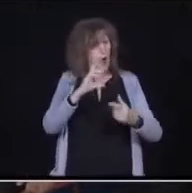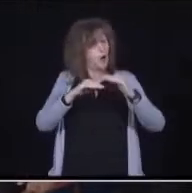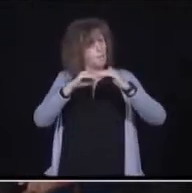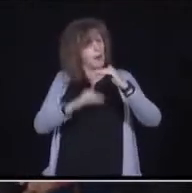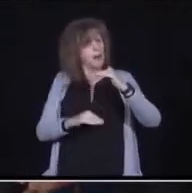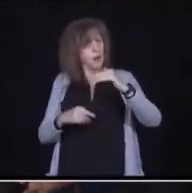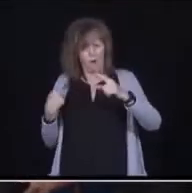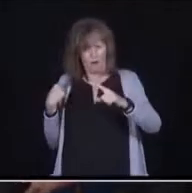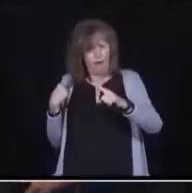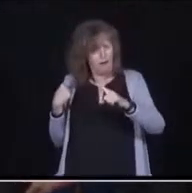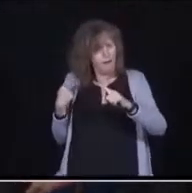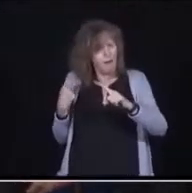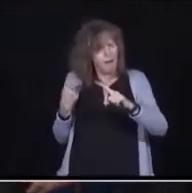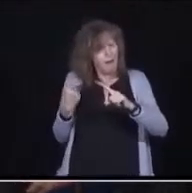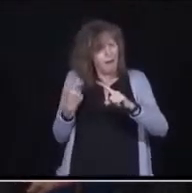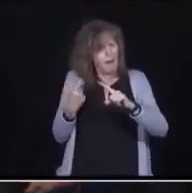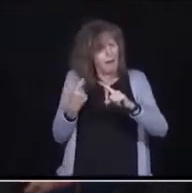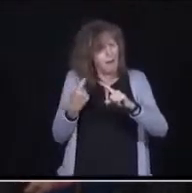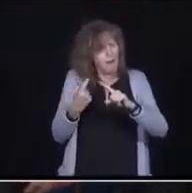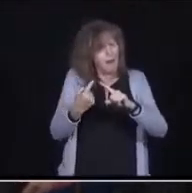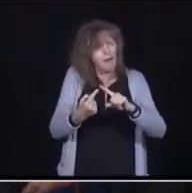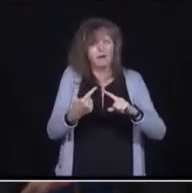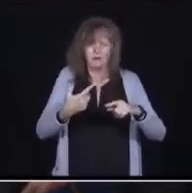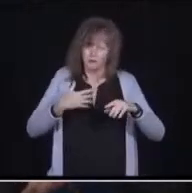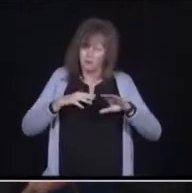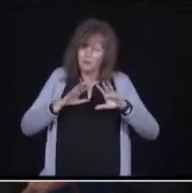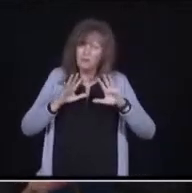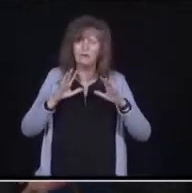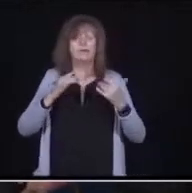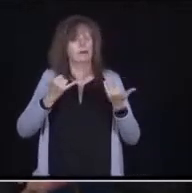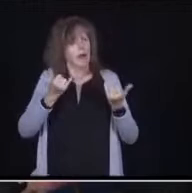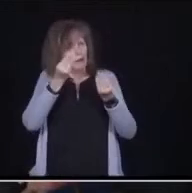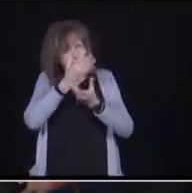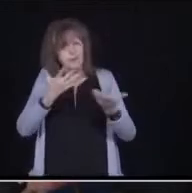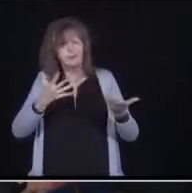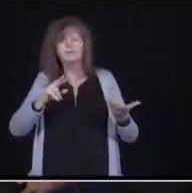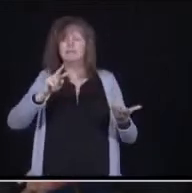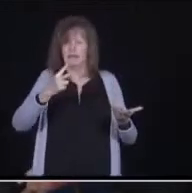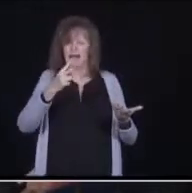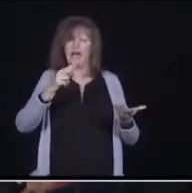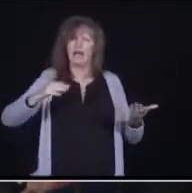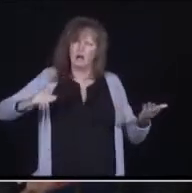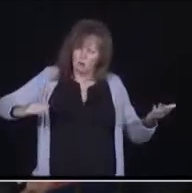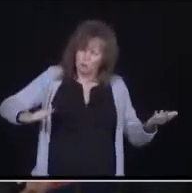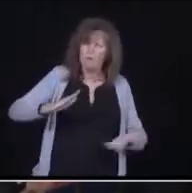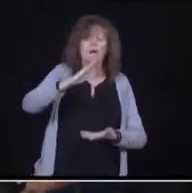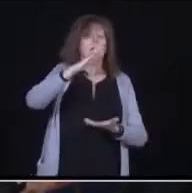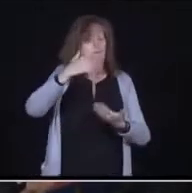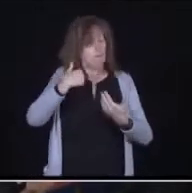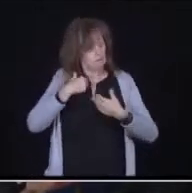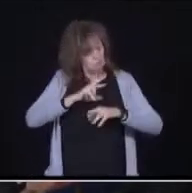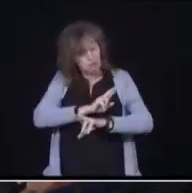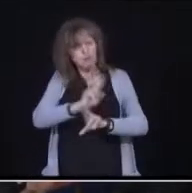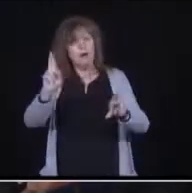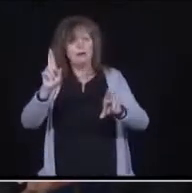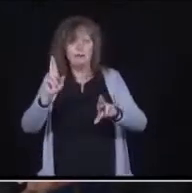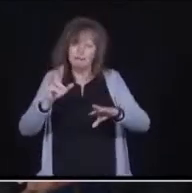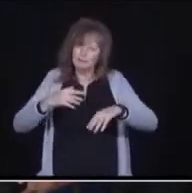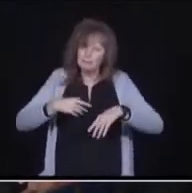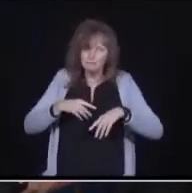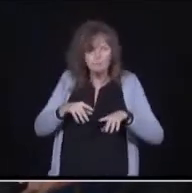here numerous times, the second wave is coming. We're prepared to get everything ramped up in a matter of days that we're